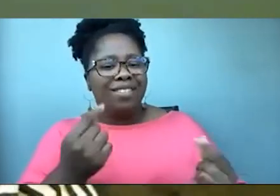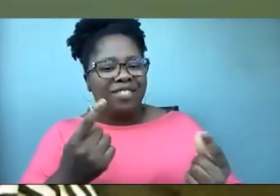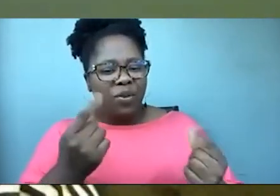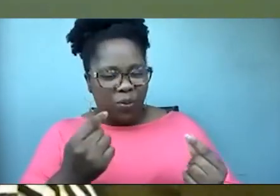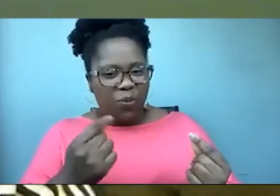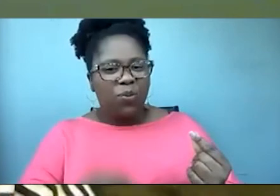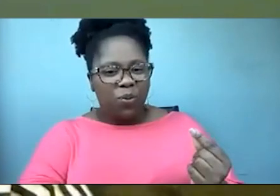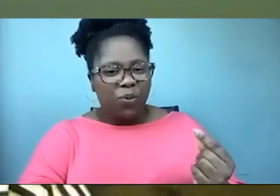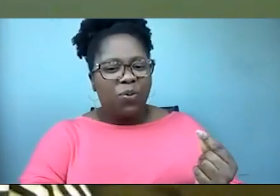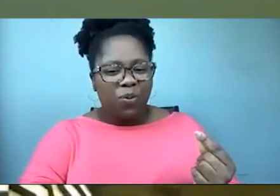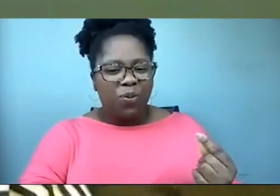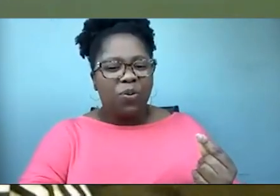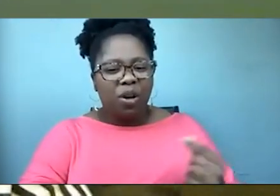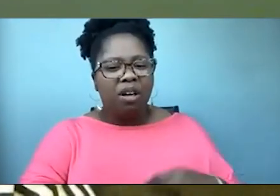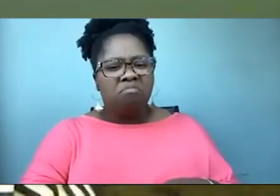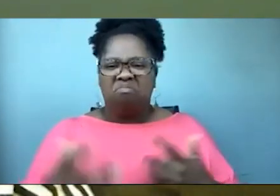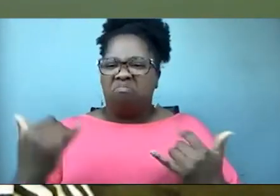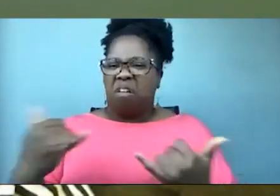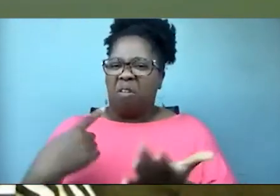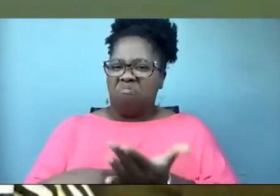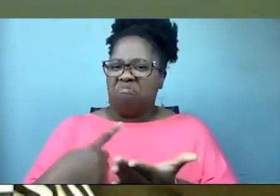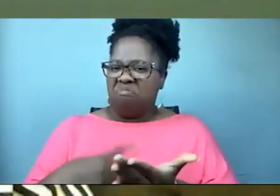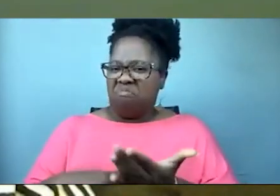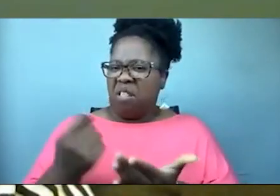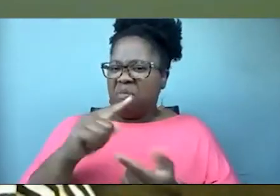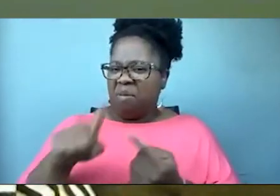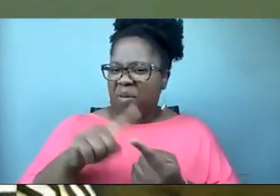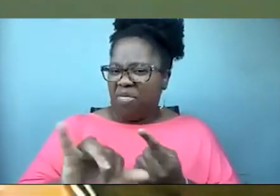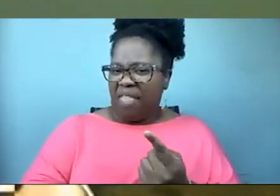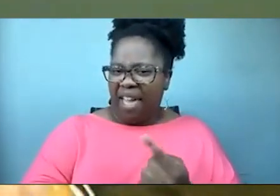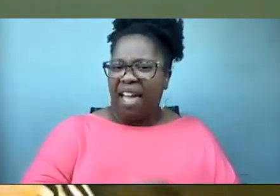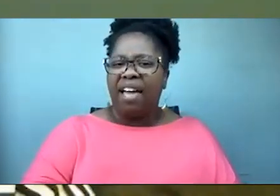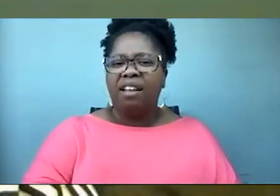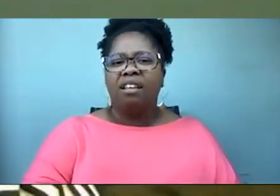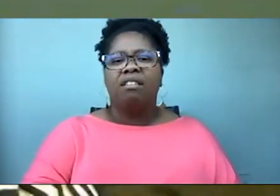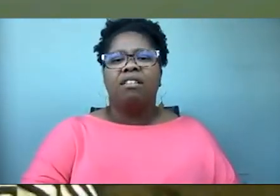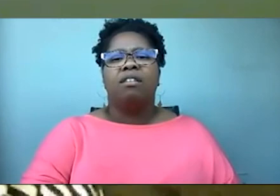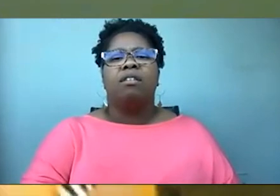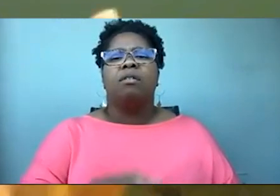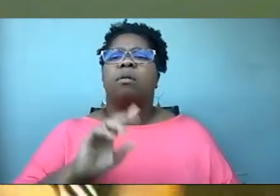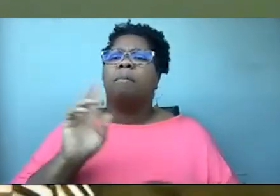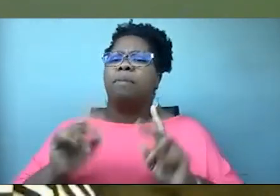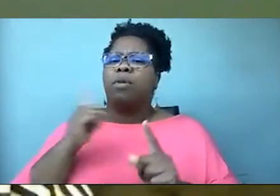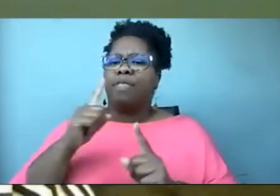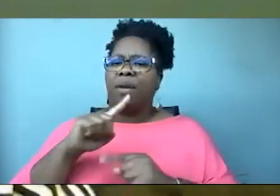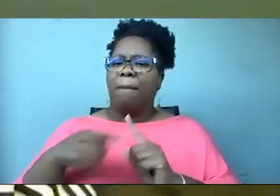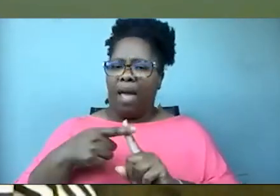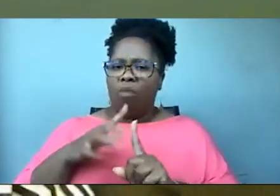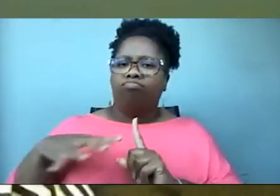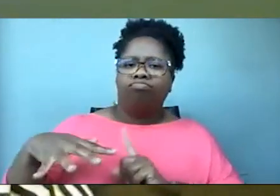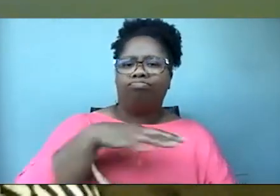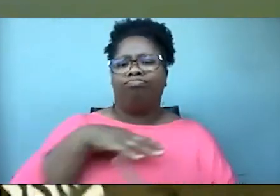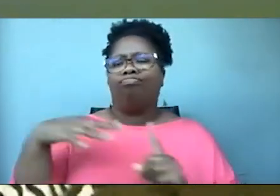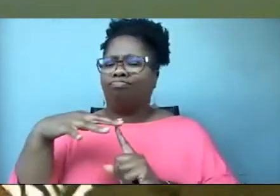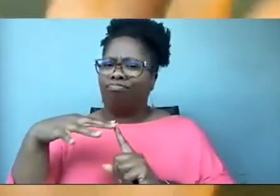people thinking about their sphere of influence, right? Related to the point around philanthropy. You don't need to go start your own